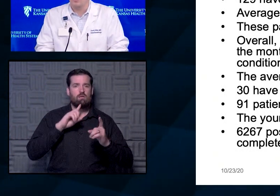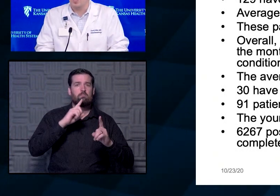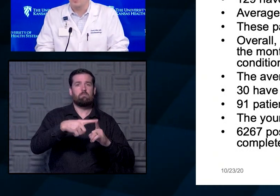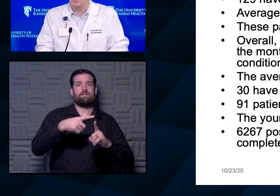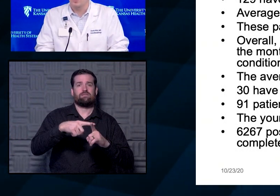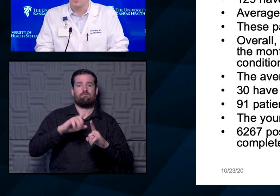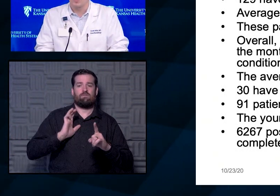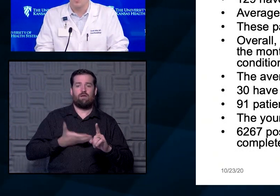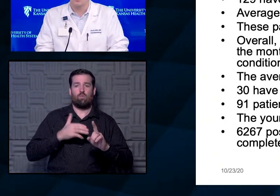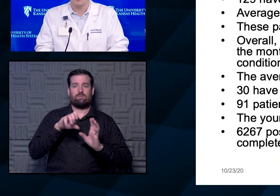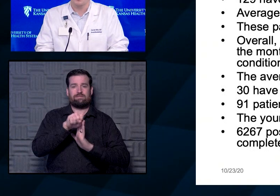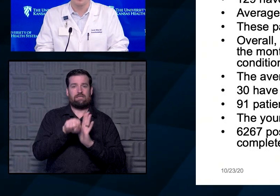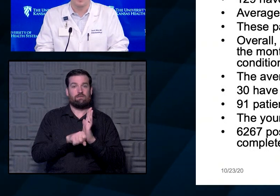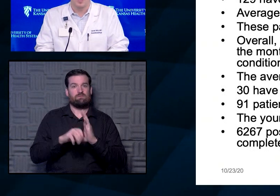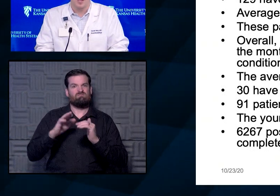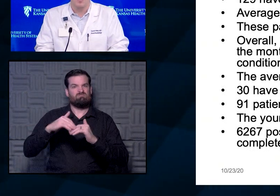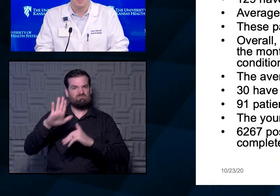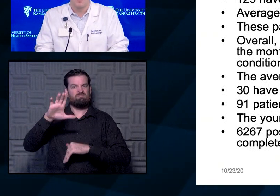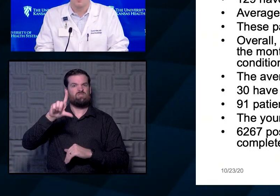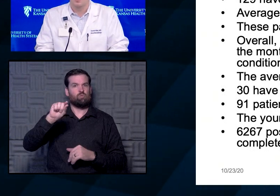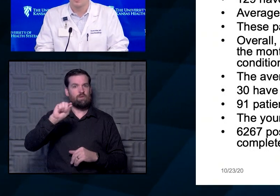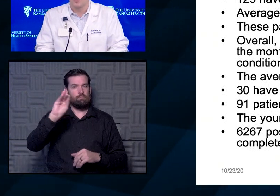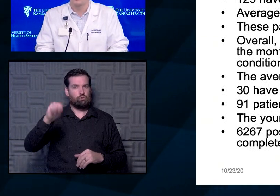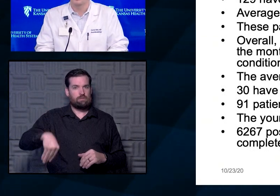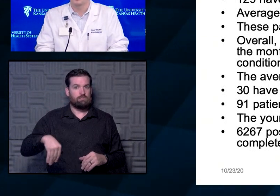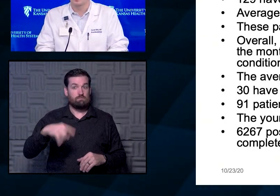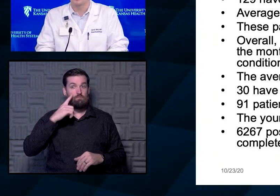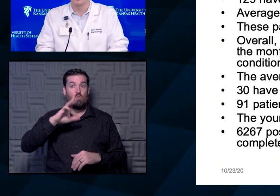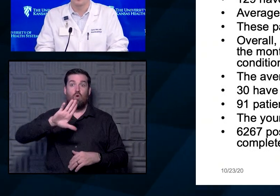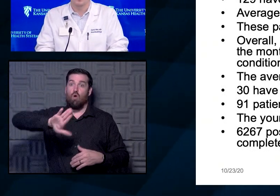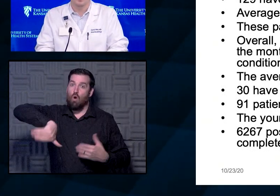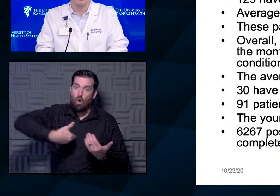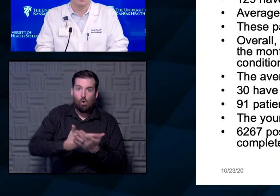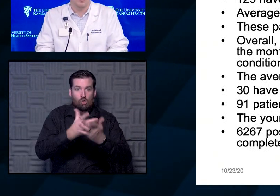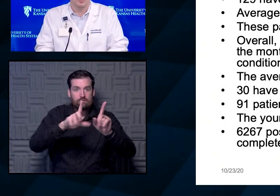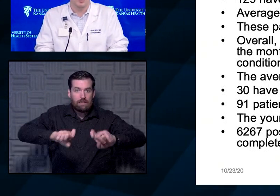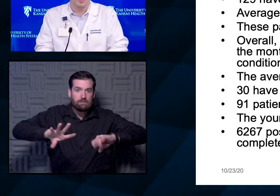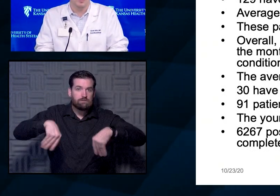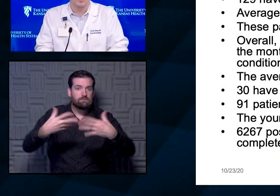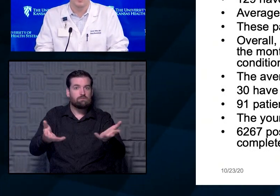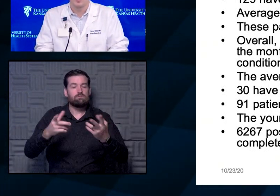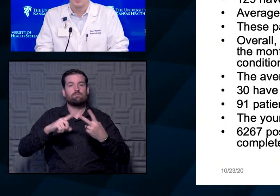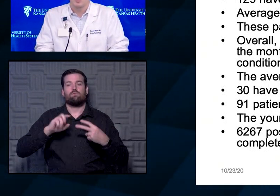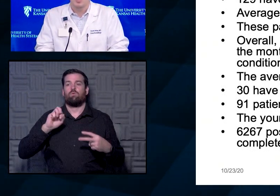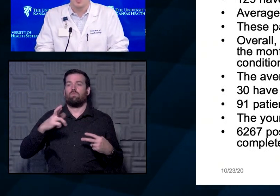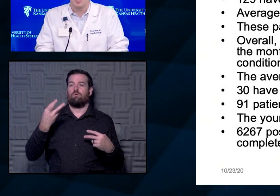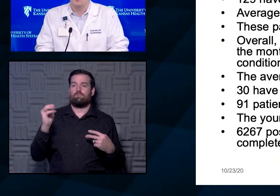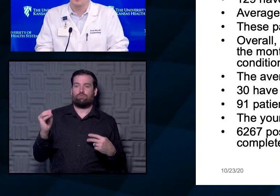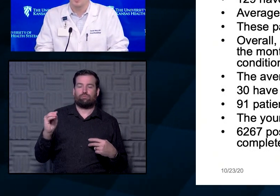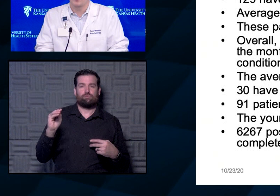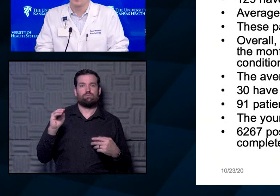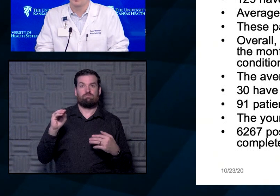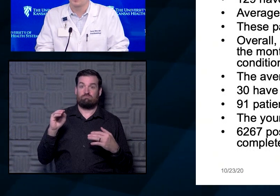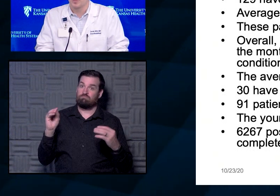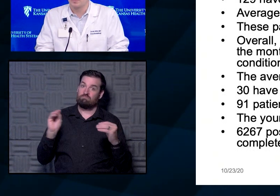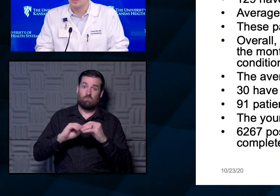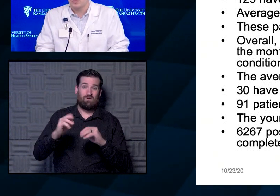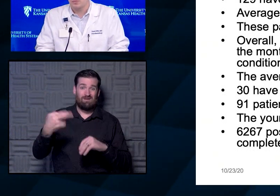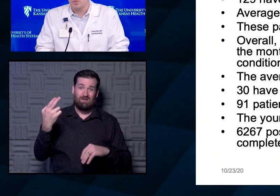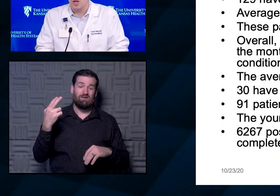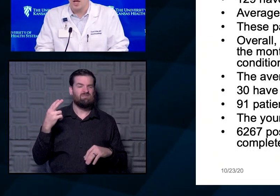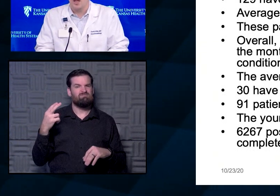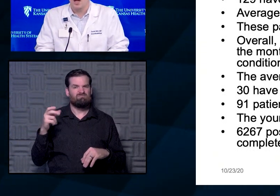in our state is over 20% now for all specimens collected, or in Missouri, it's higher than that